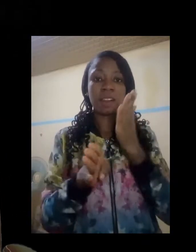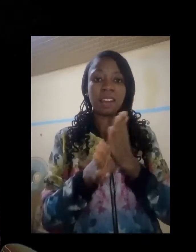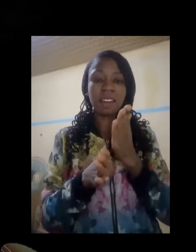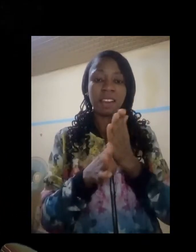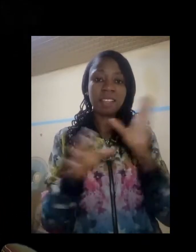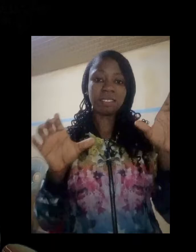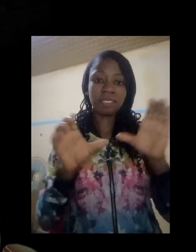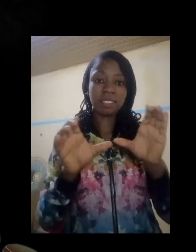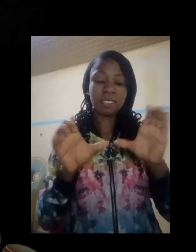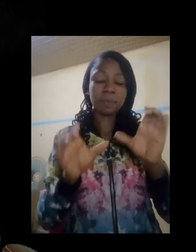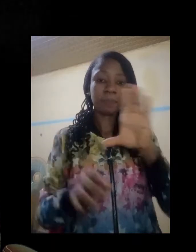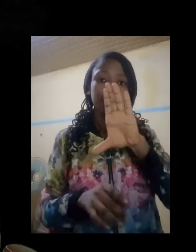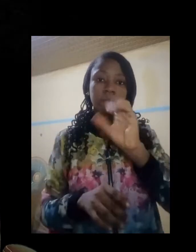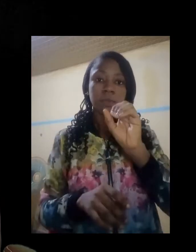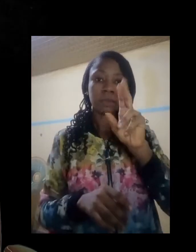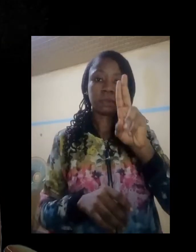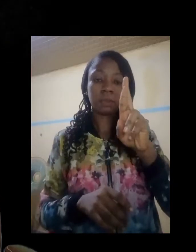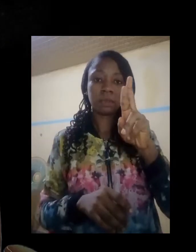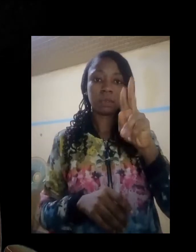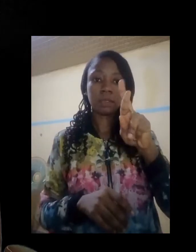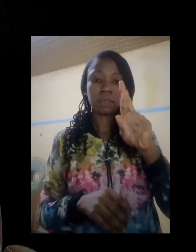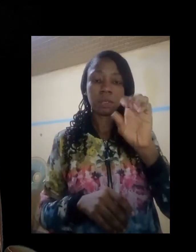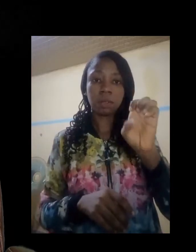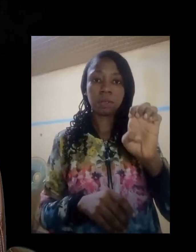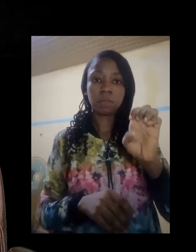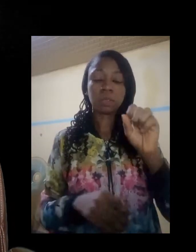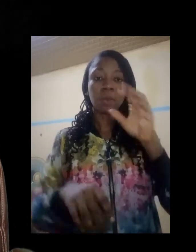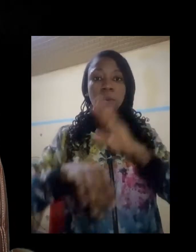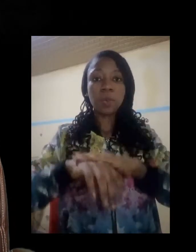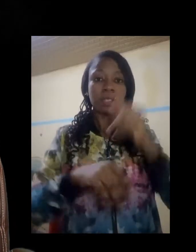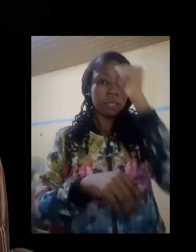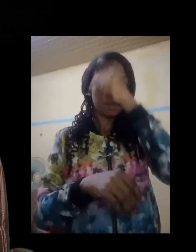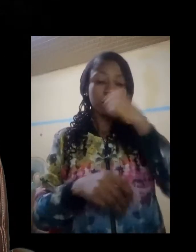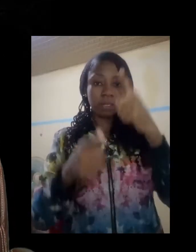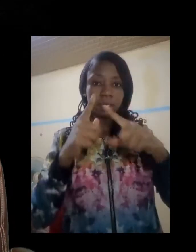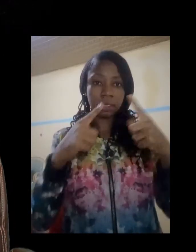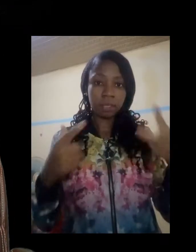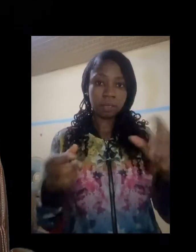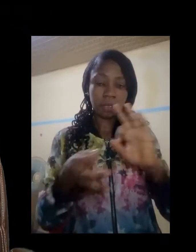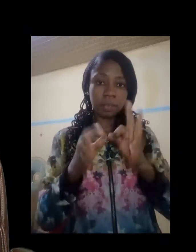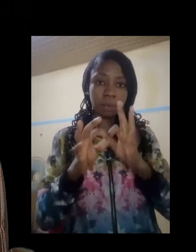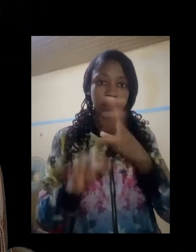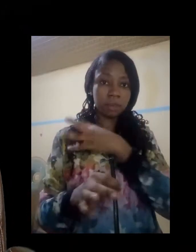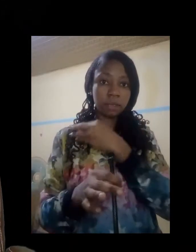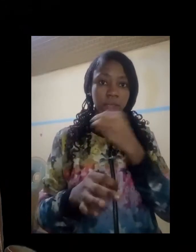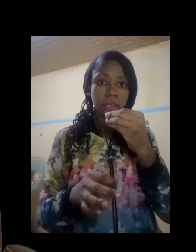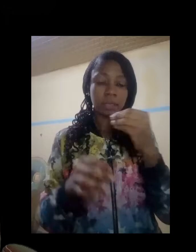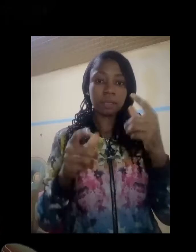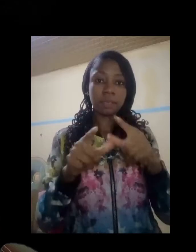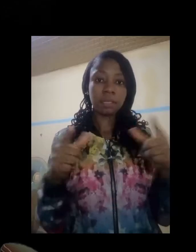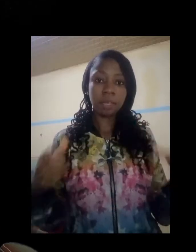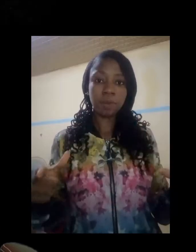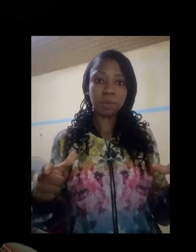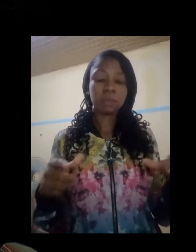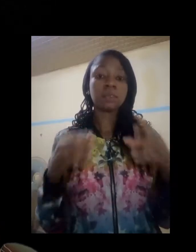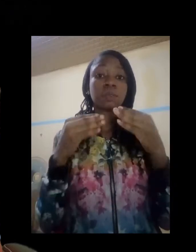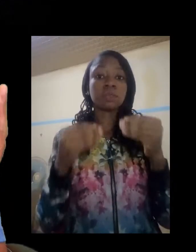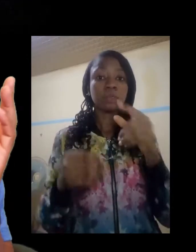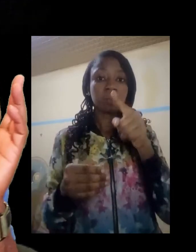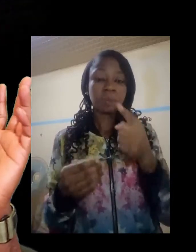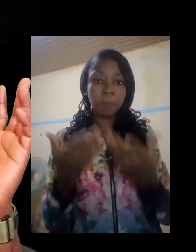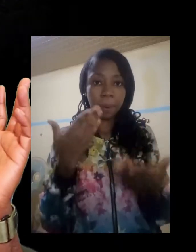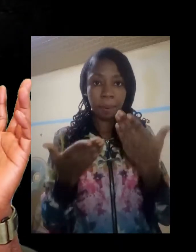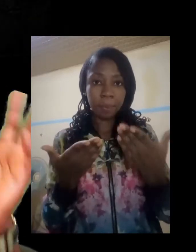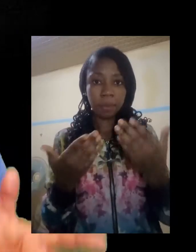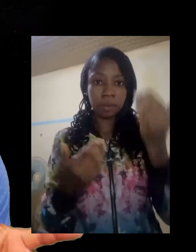the online certificate course on African Sign Linguistics and Interpreting. And so you may